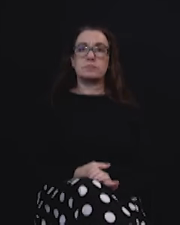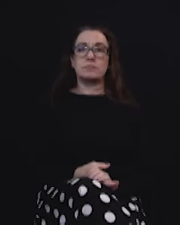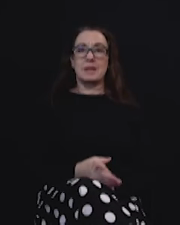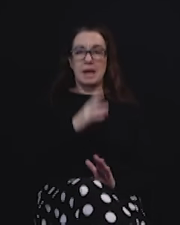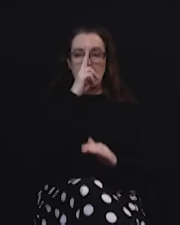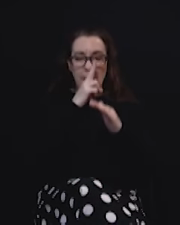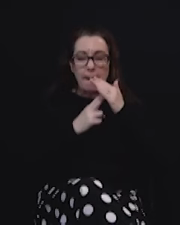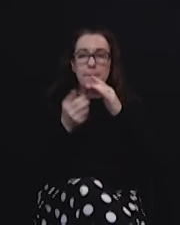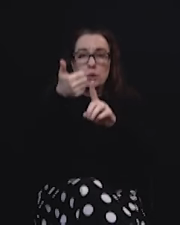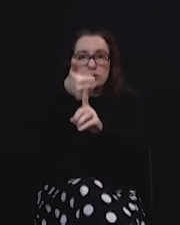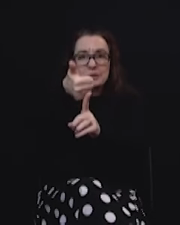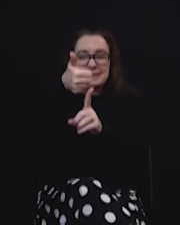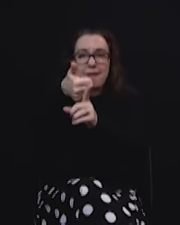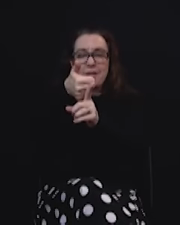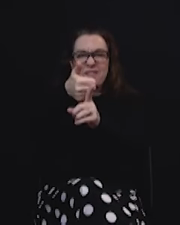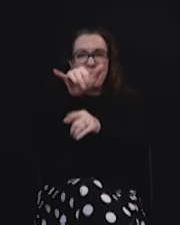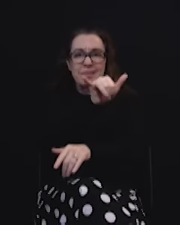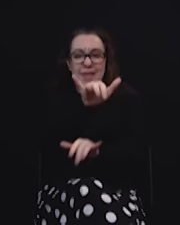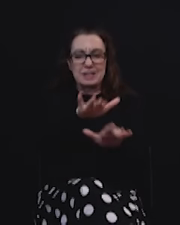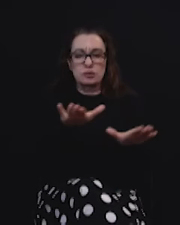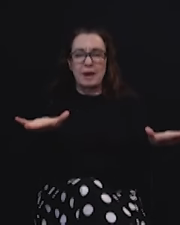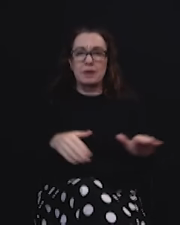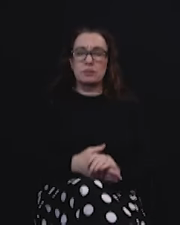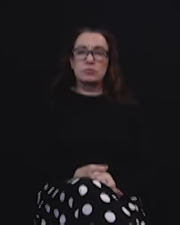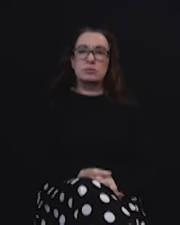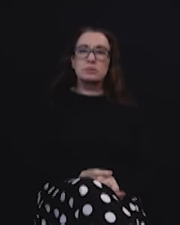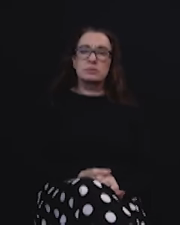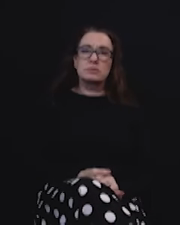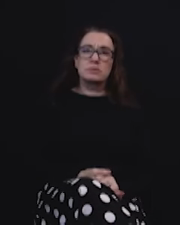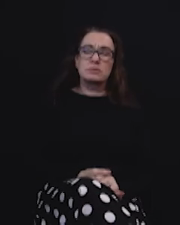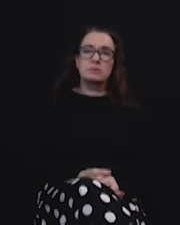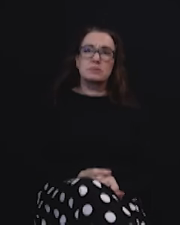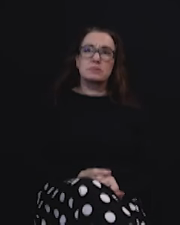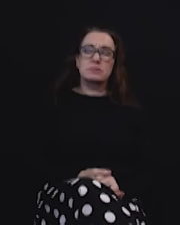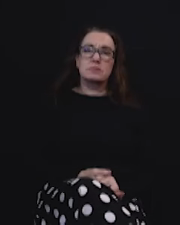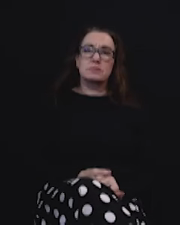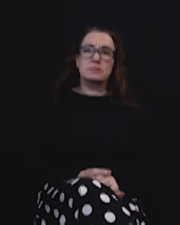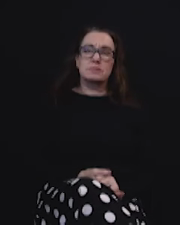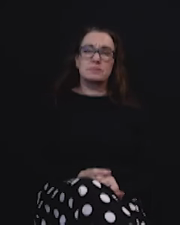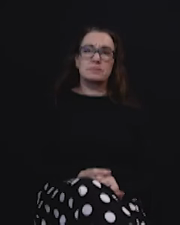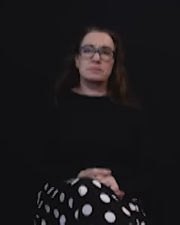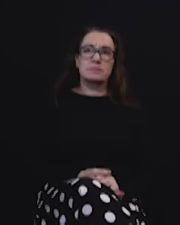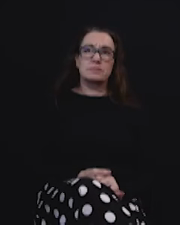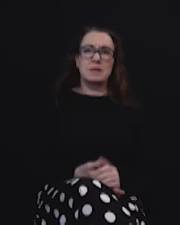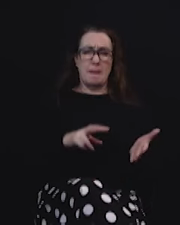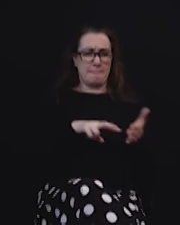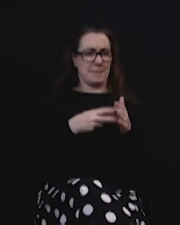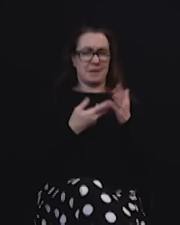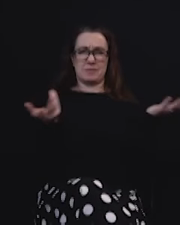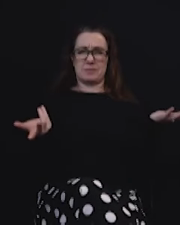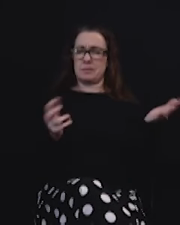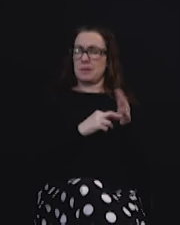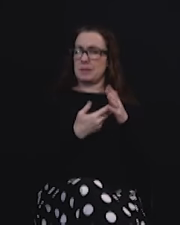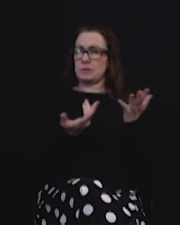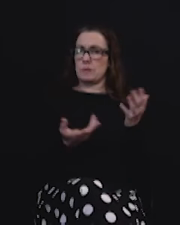Humble yourself like a child, Jesus says. Well, what does that mean?